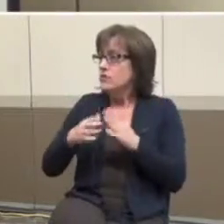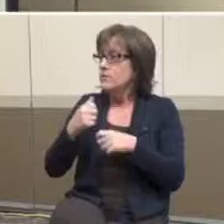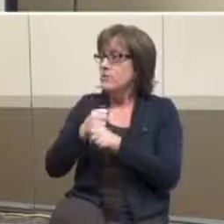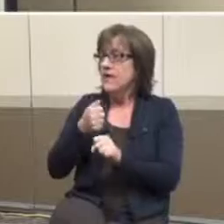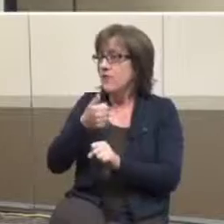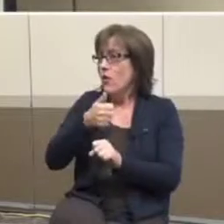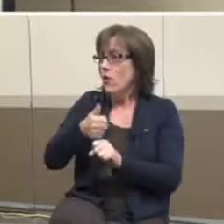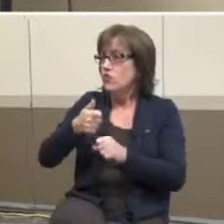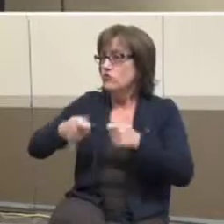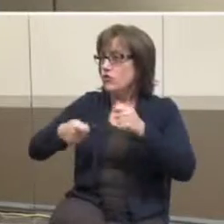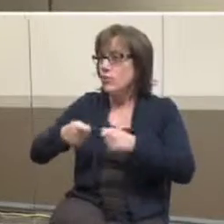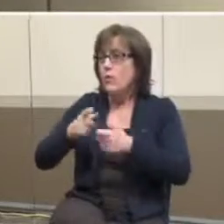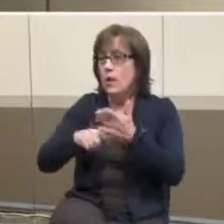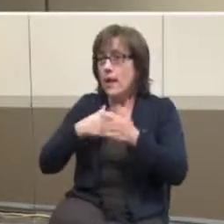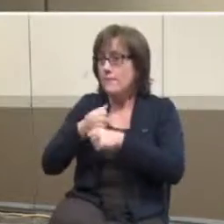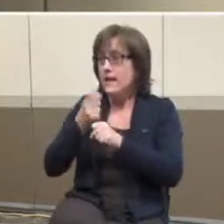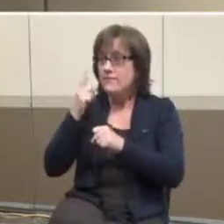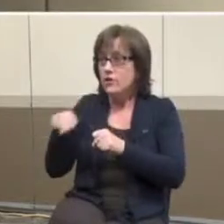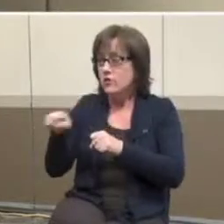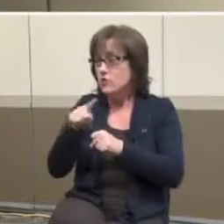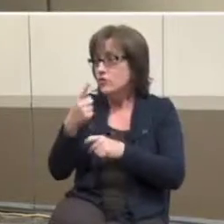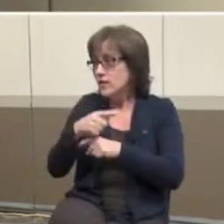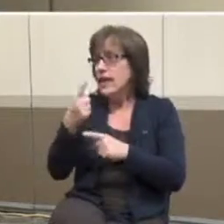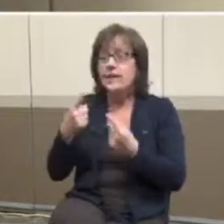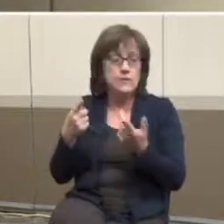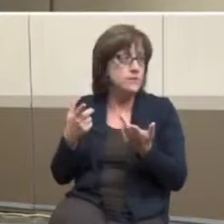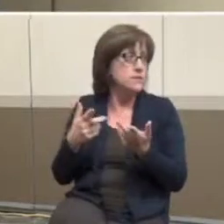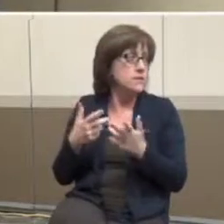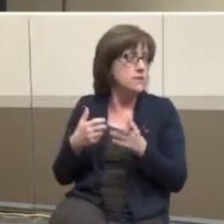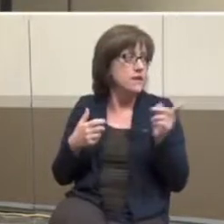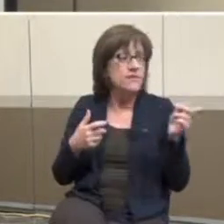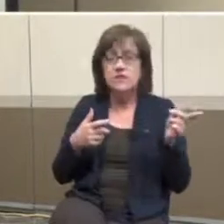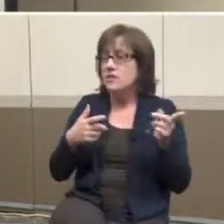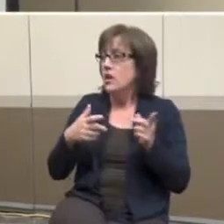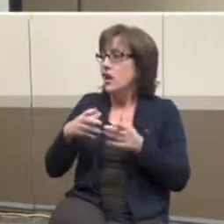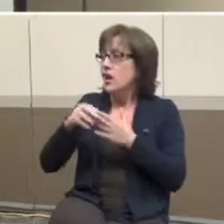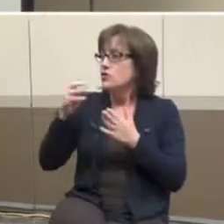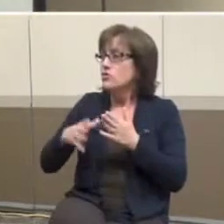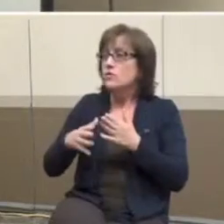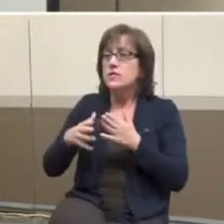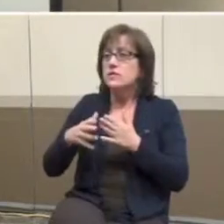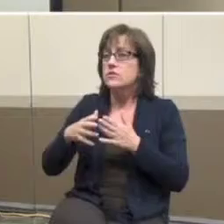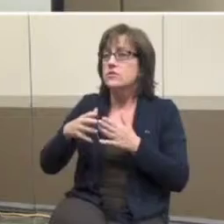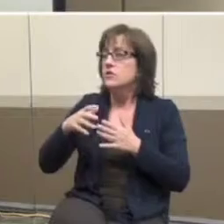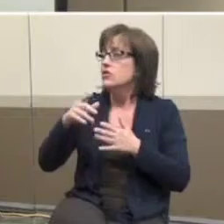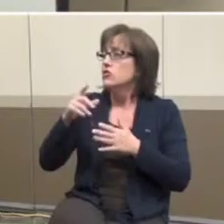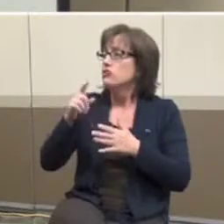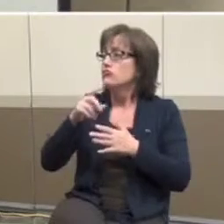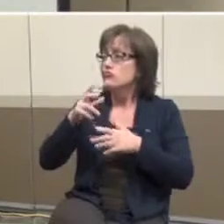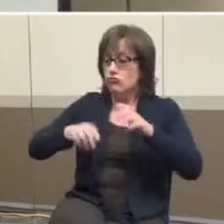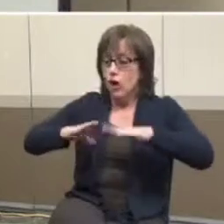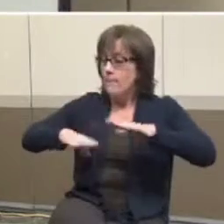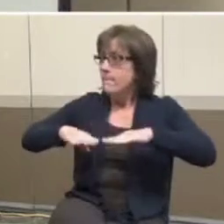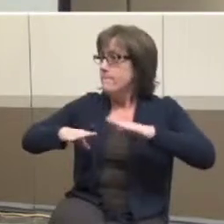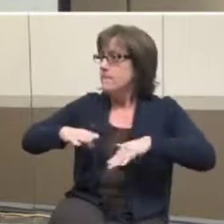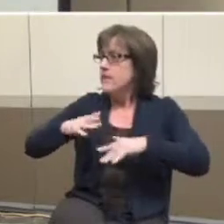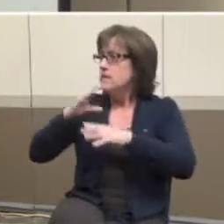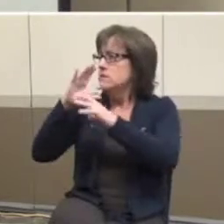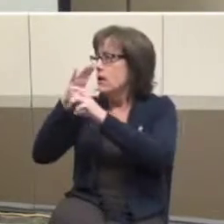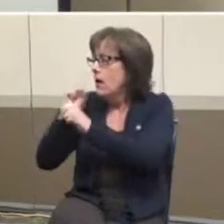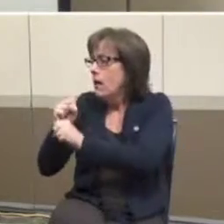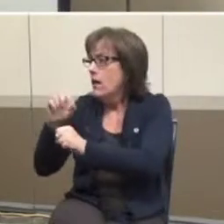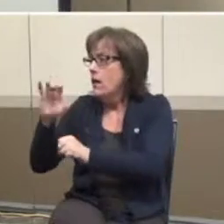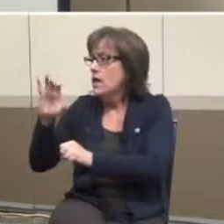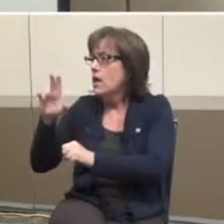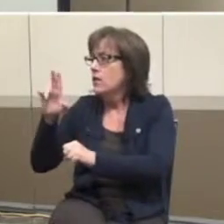them. The drums I made for you today, I made. But like this is a student's drum whose passion is the cubs. And it's from a computer printout. But we talked about how to